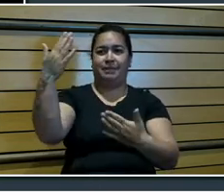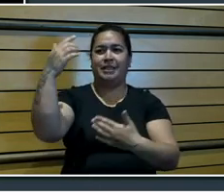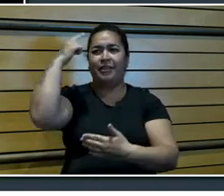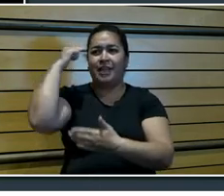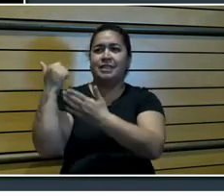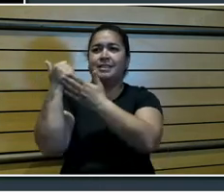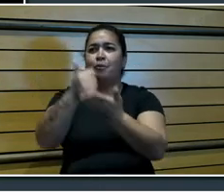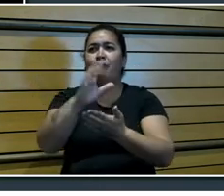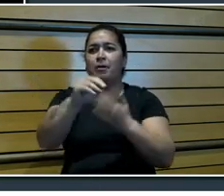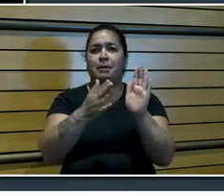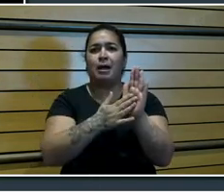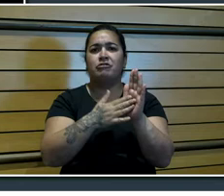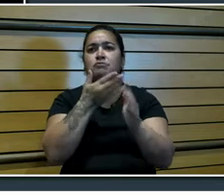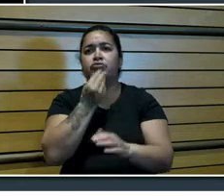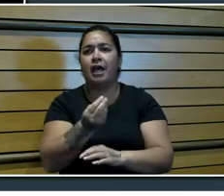Ngāri Brown. Welcome to both of you.